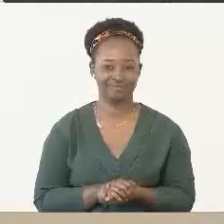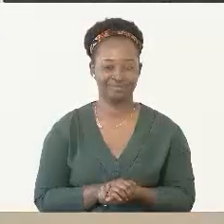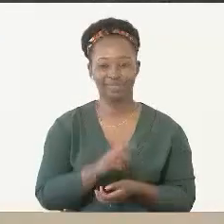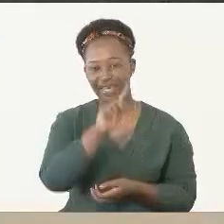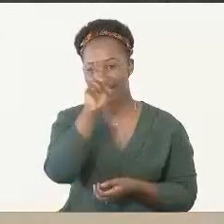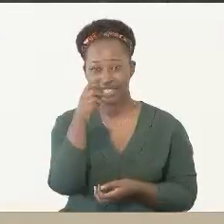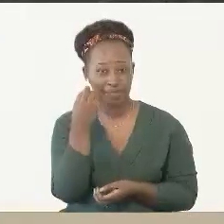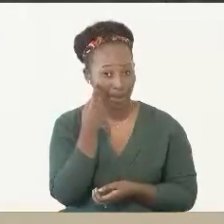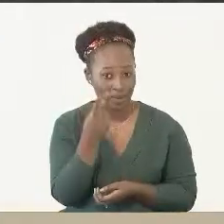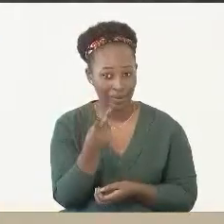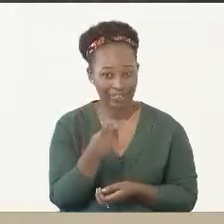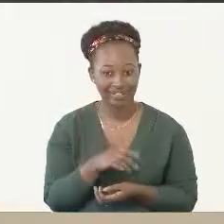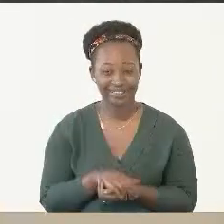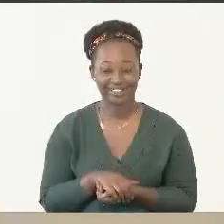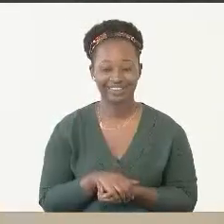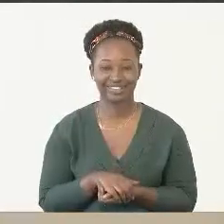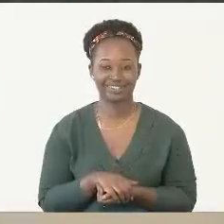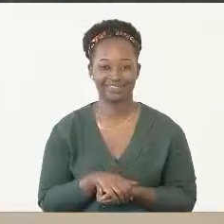Have you got them?